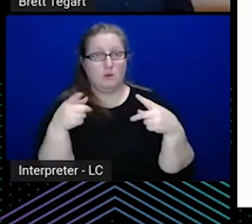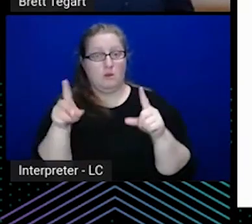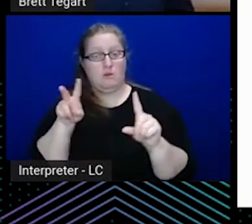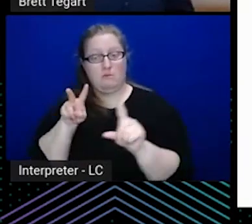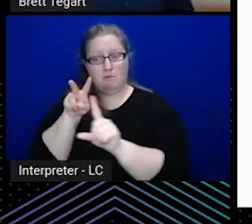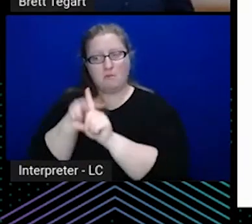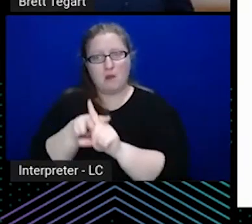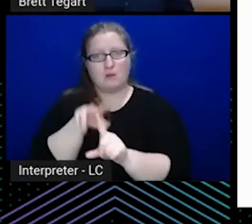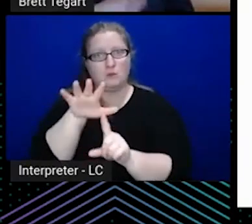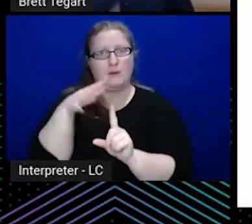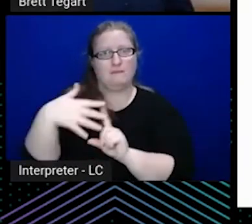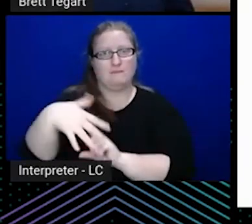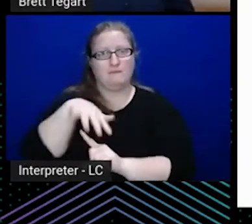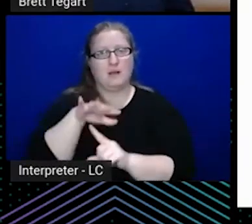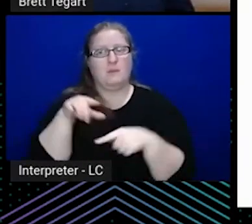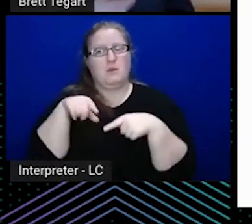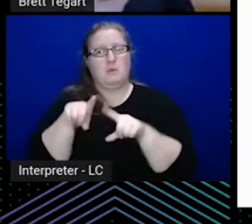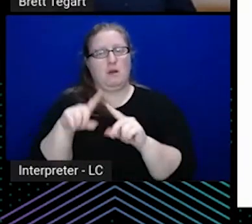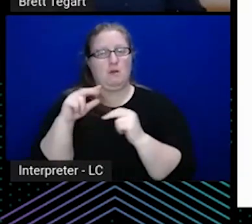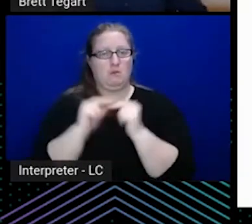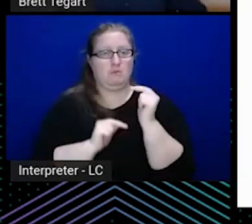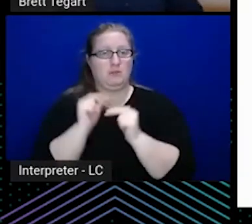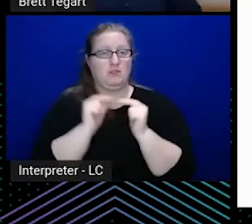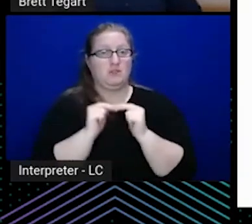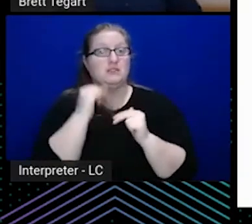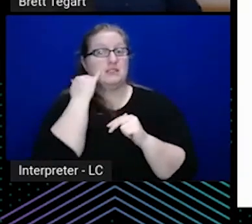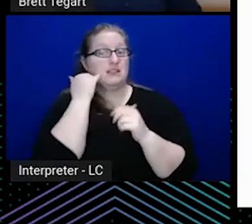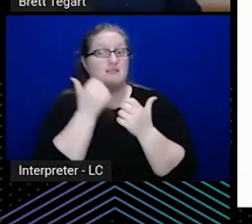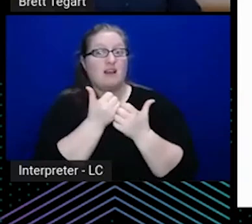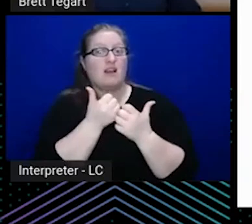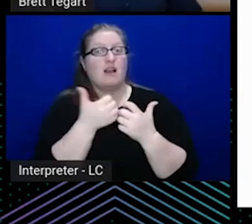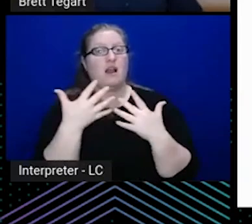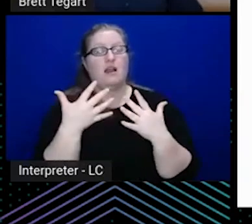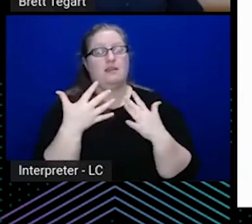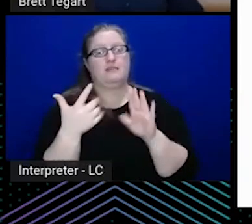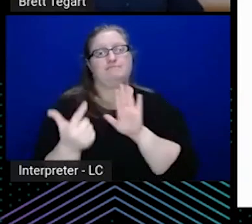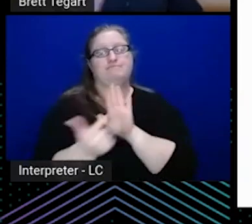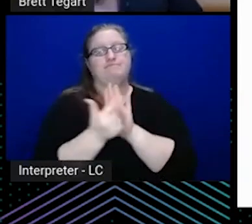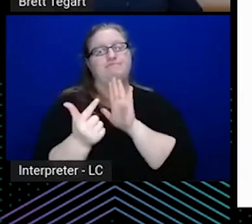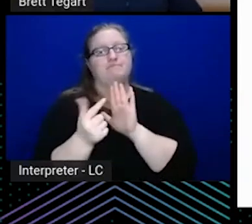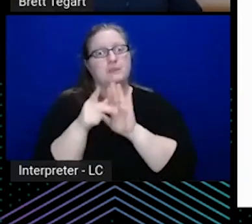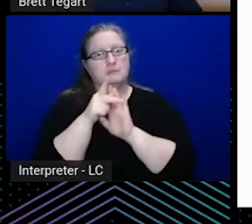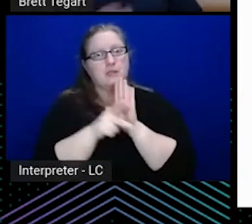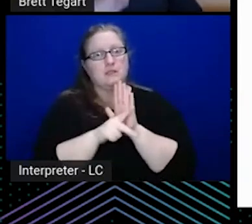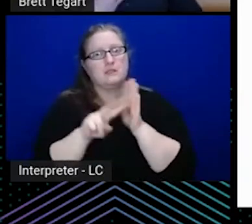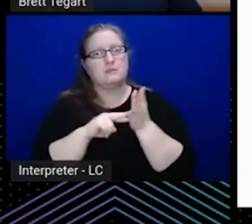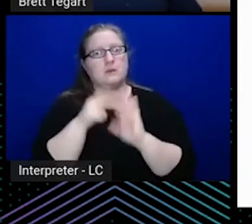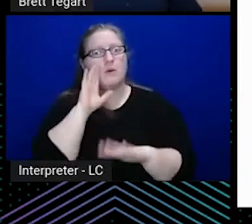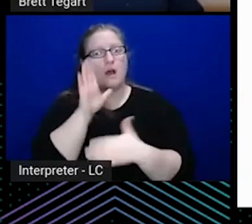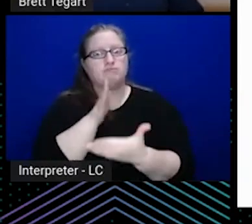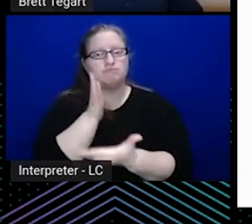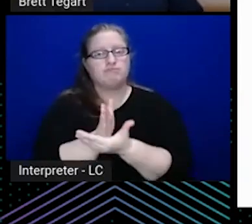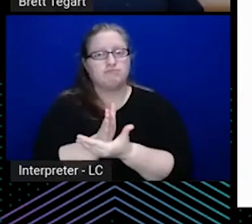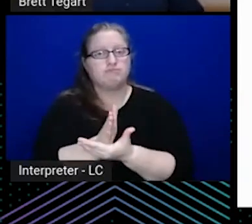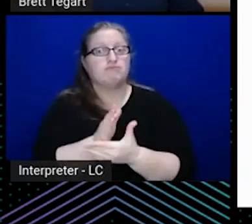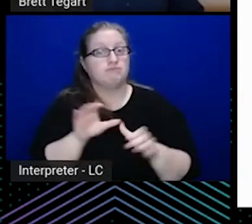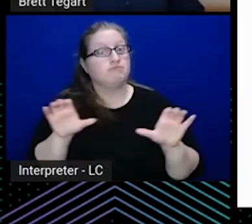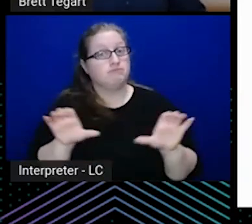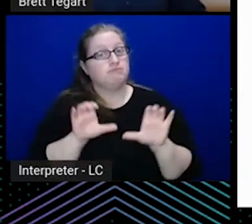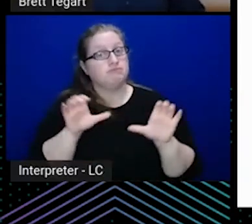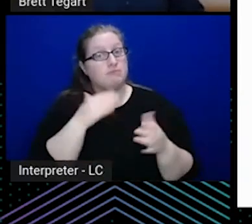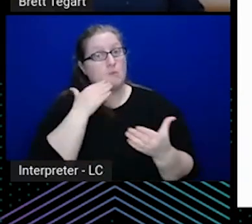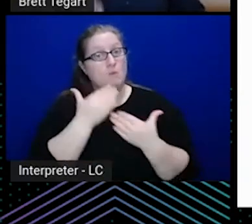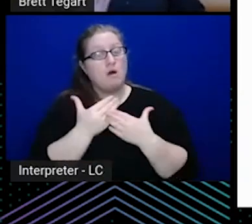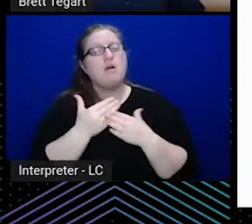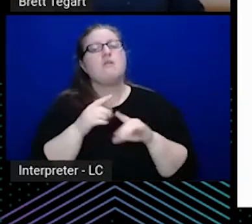to your environments as they're being built out. And if anything violates these policies, get stopped. It's proactive, it works well, but it